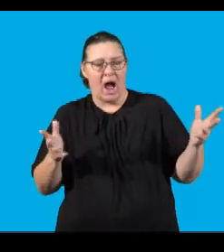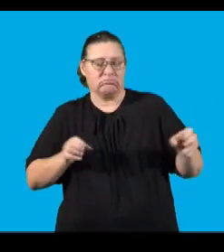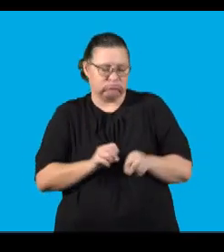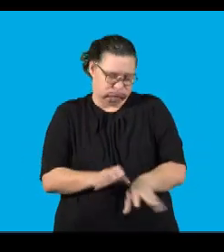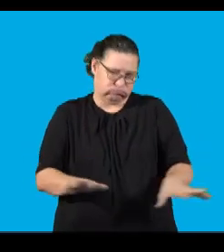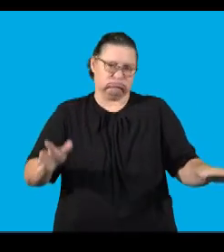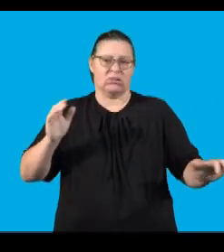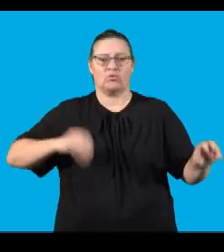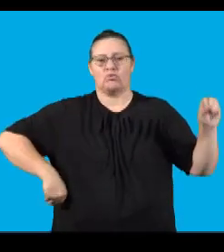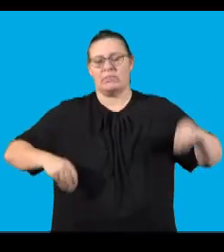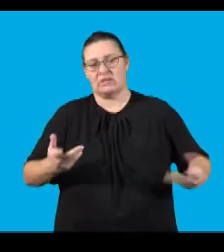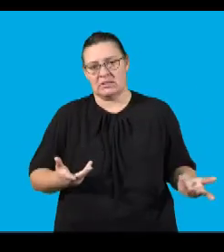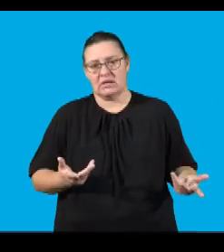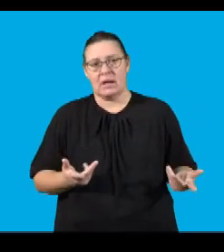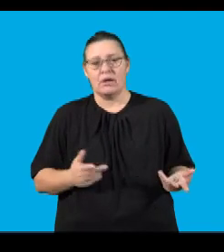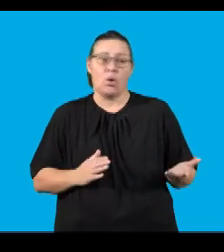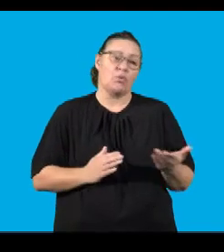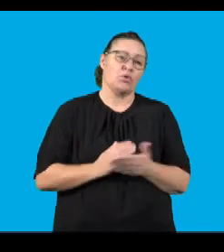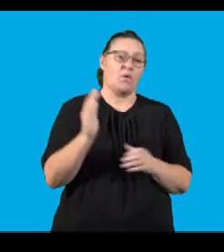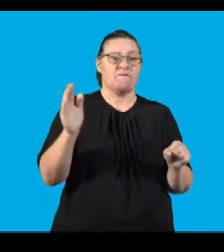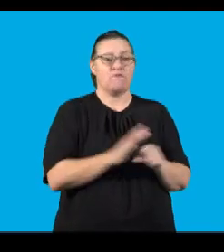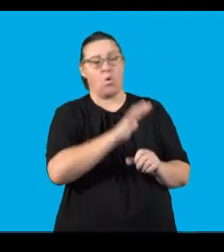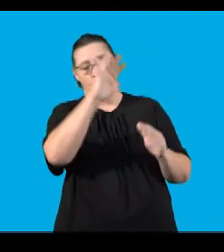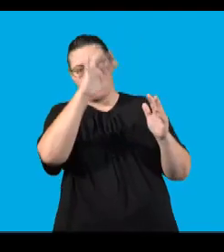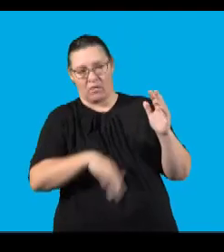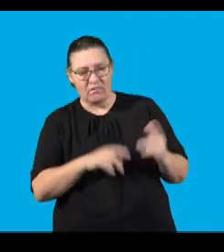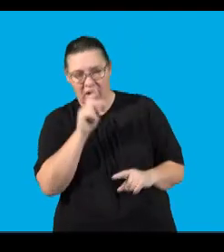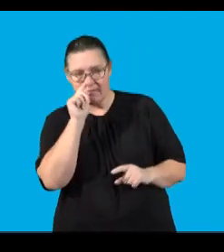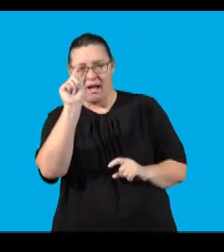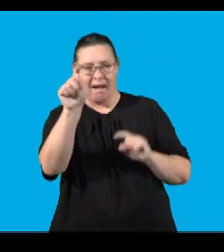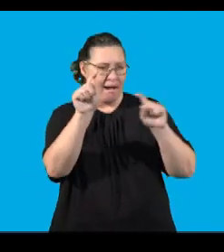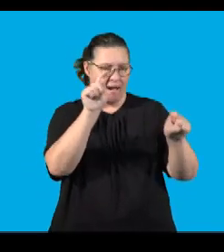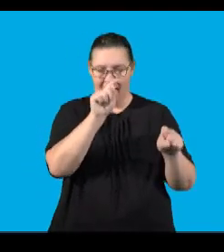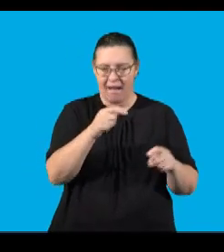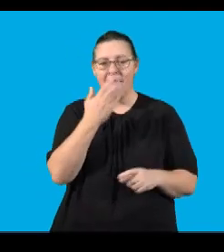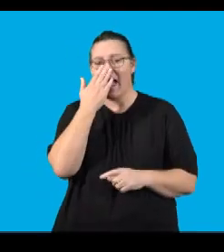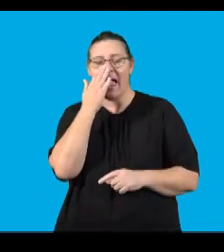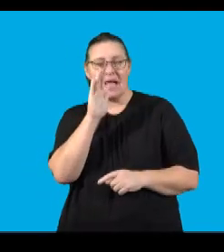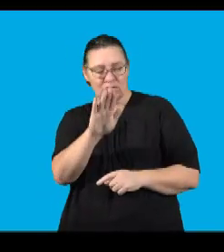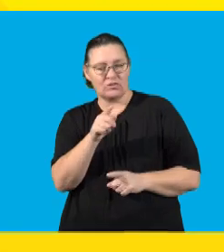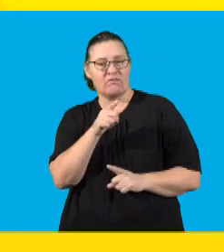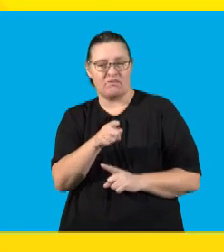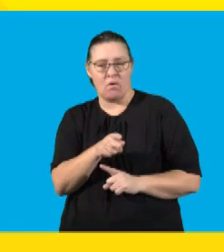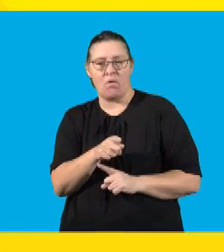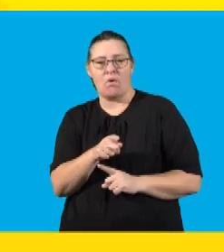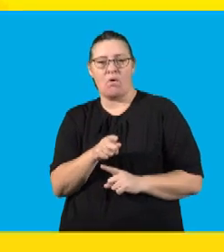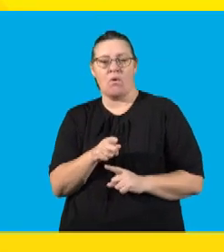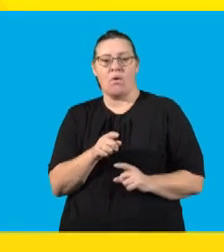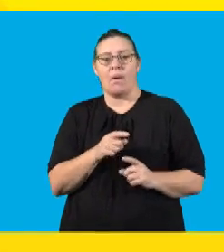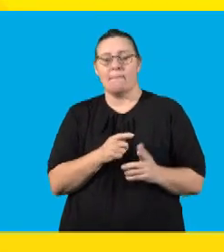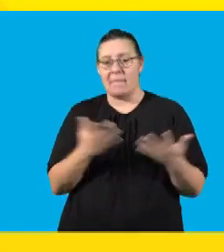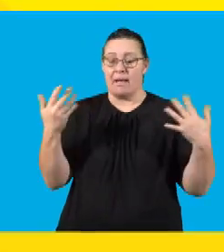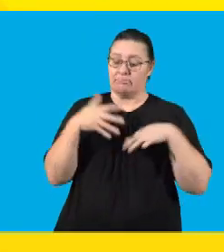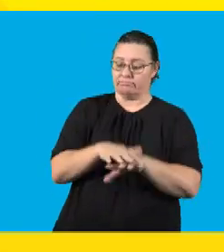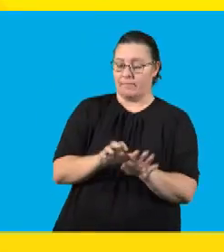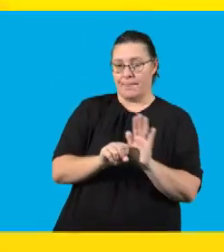widespread corruption. So even without going through the entire paragraph, we can see that the writer's attitude towards